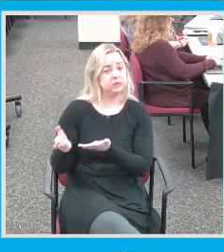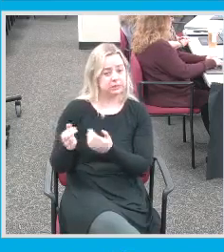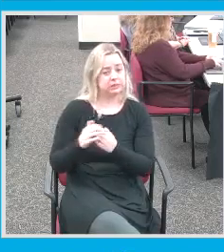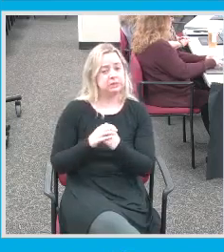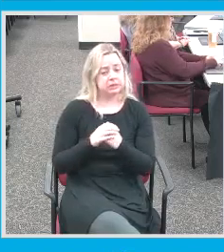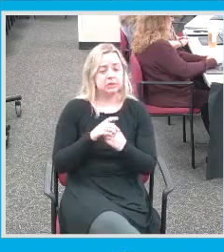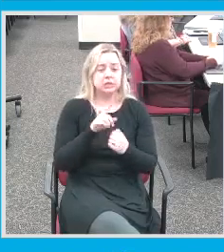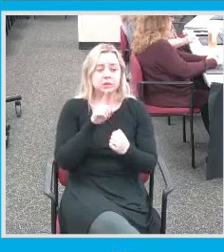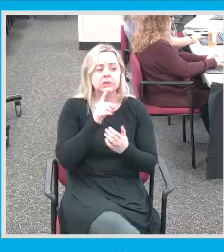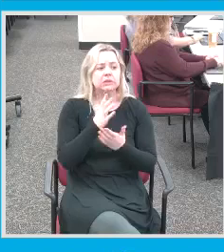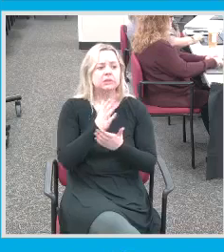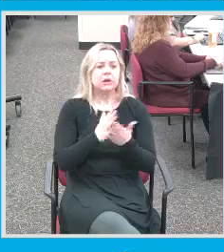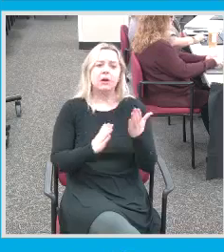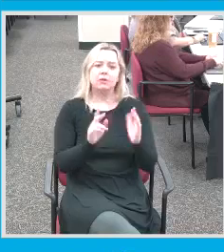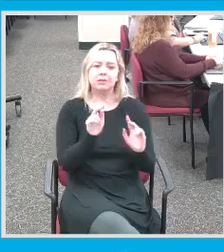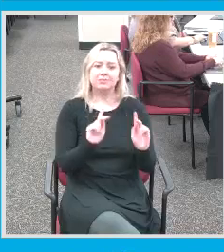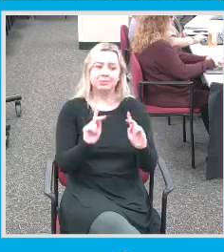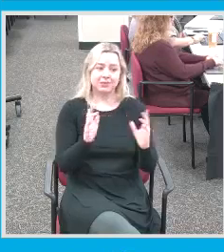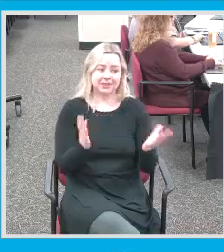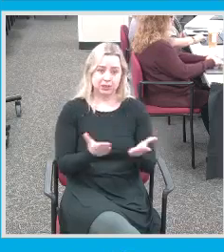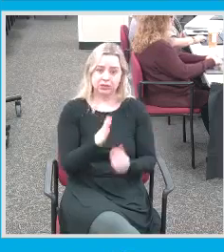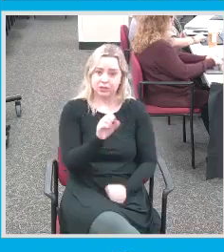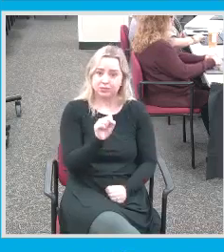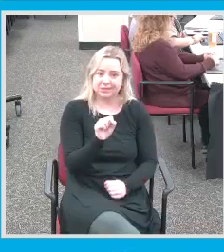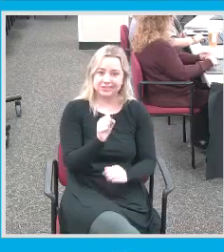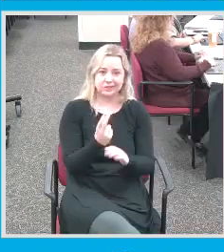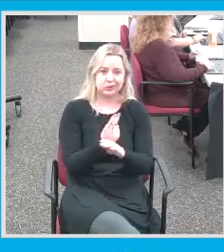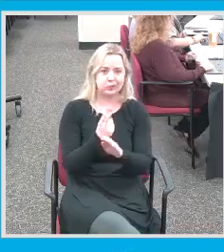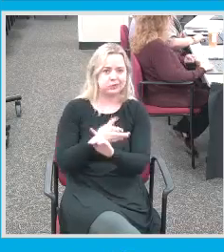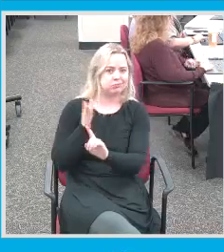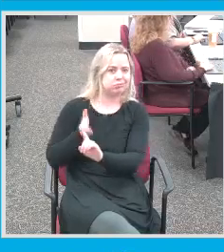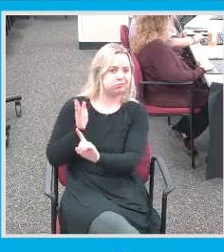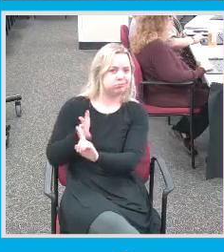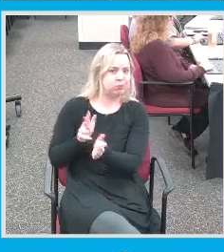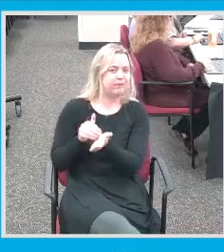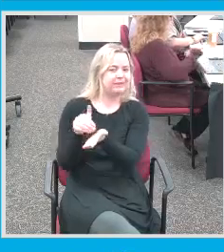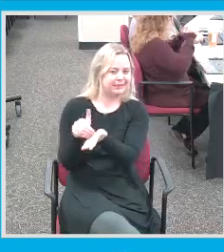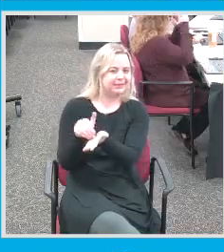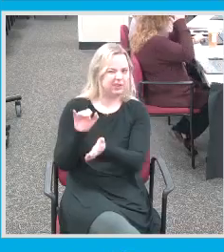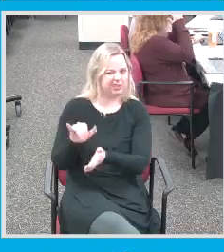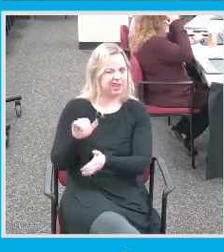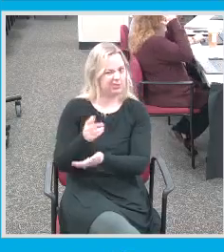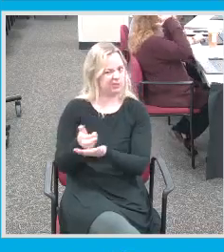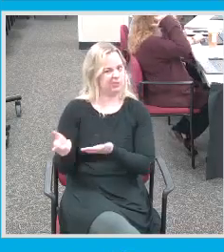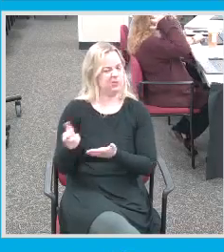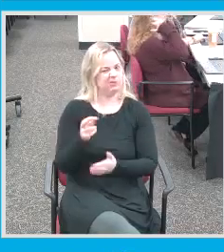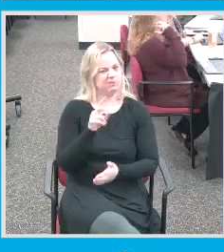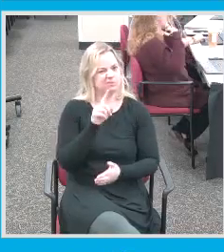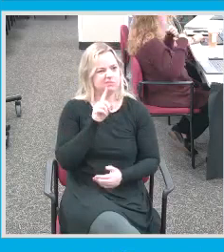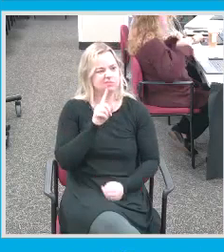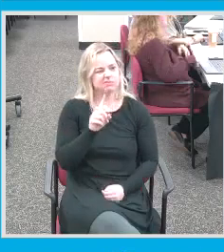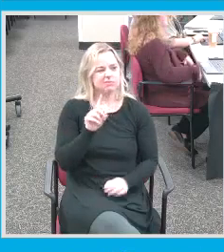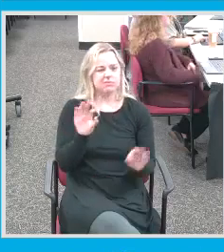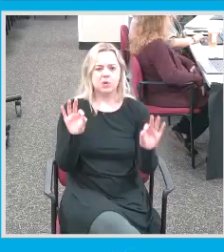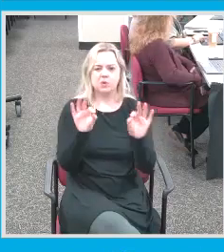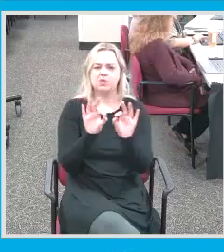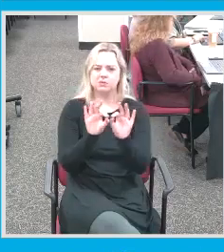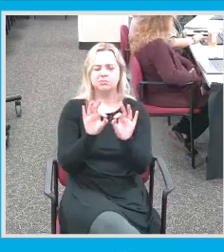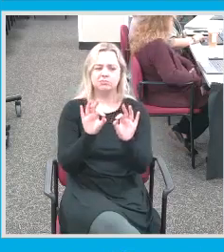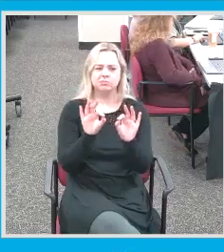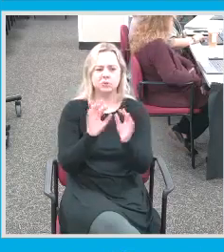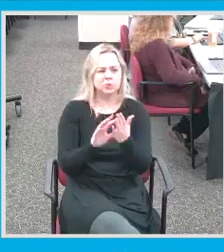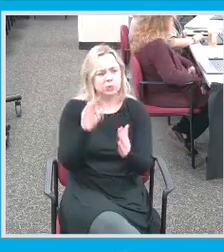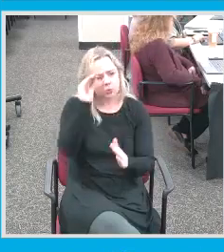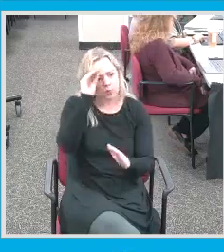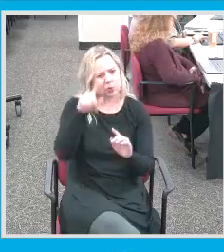constituents in El Paso County use frequently. And I think that there's an opportunity for us to learn more about our